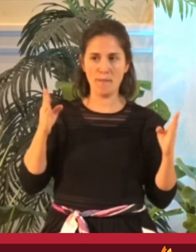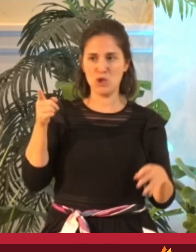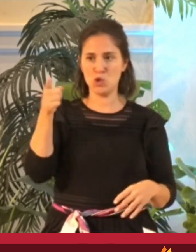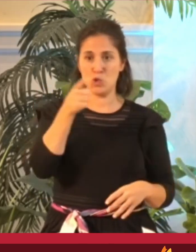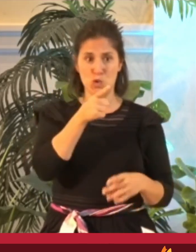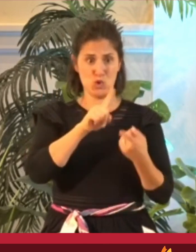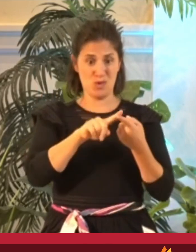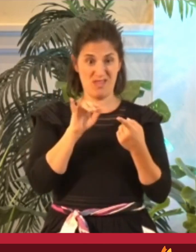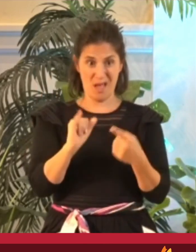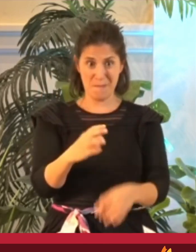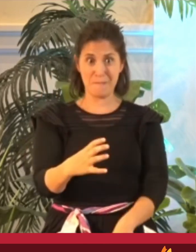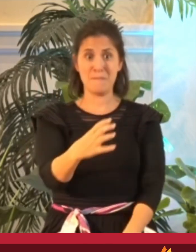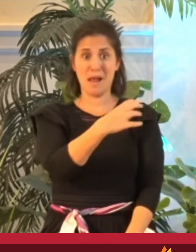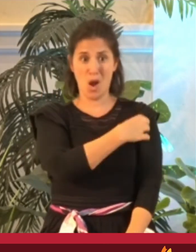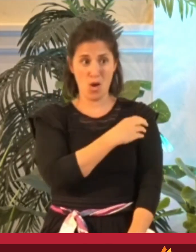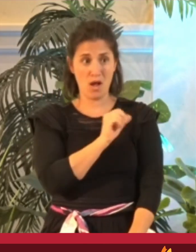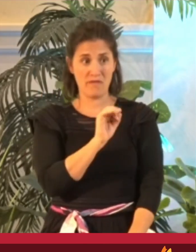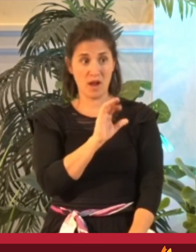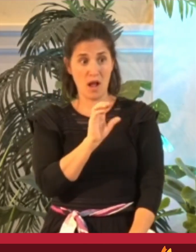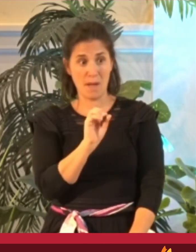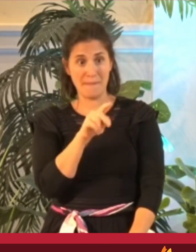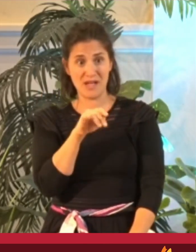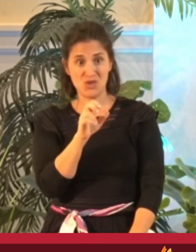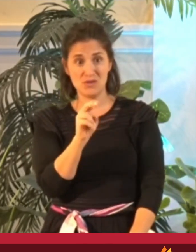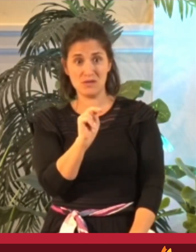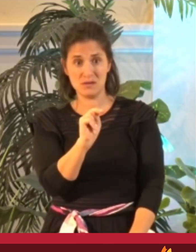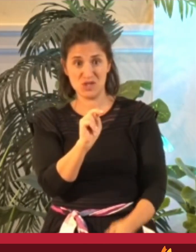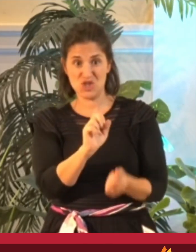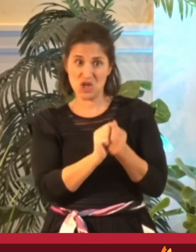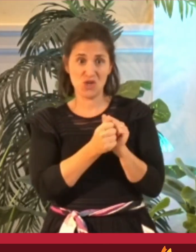of compassion.